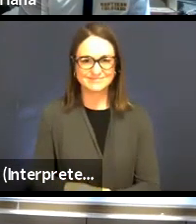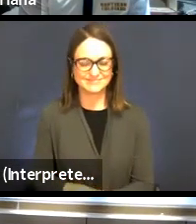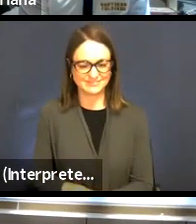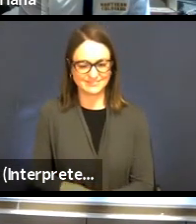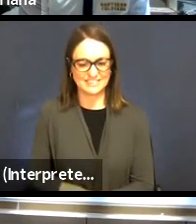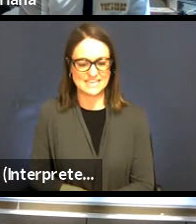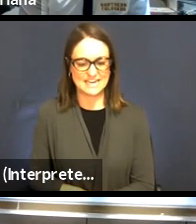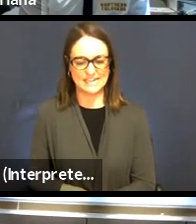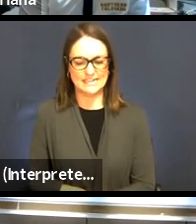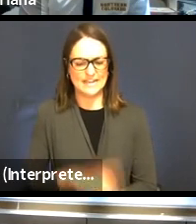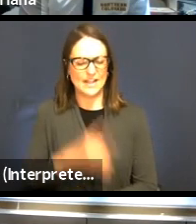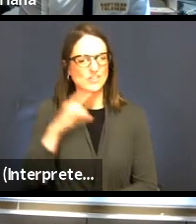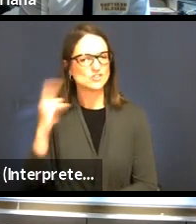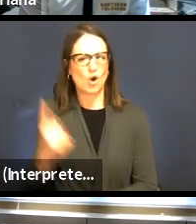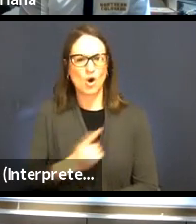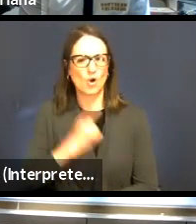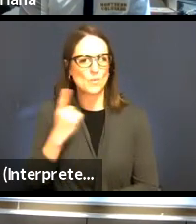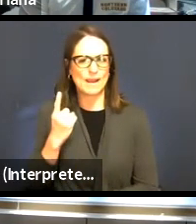There's always